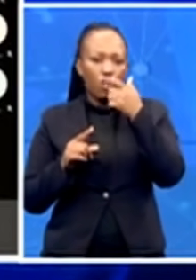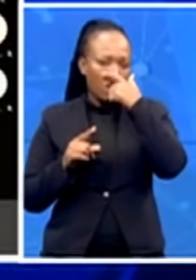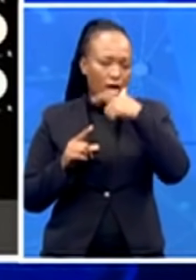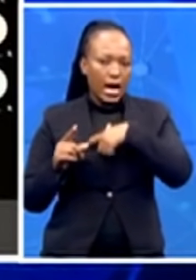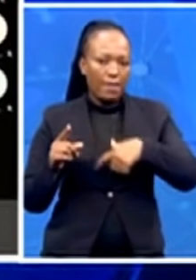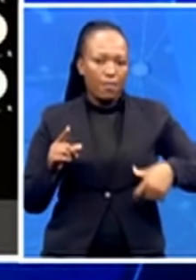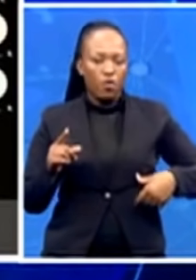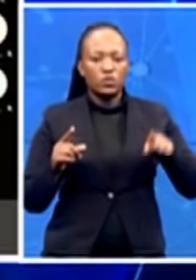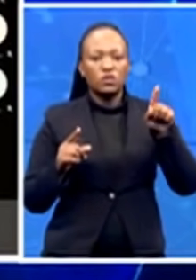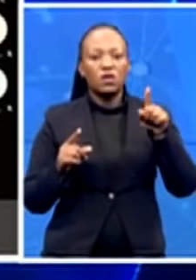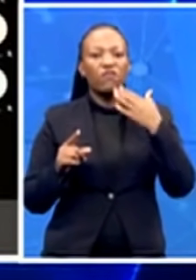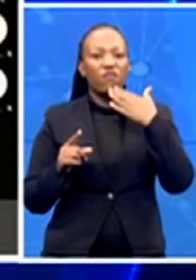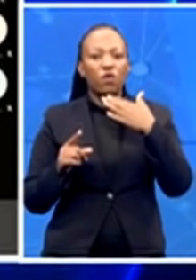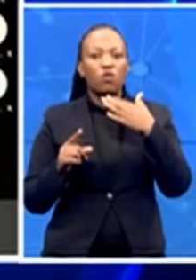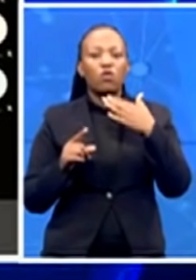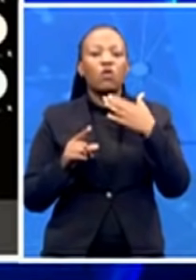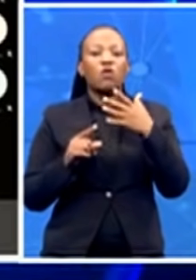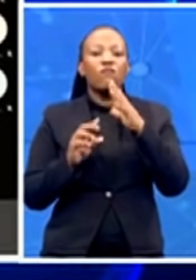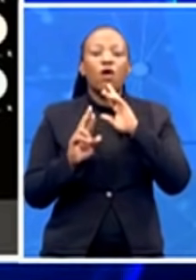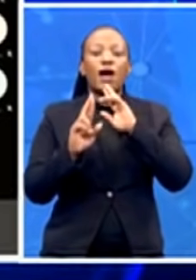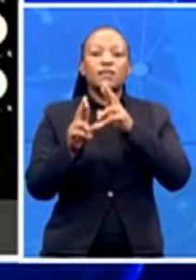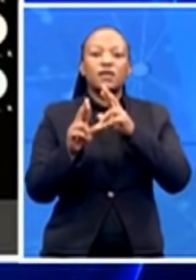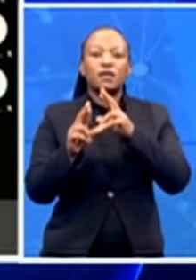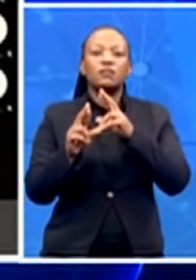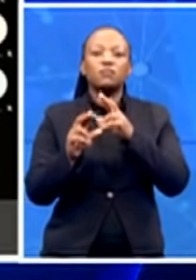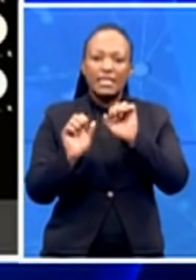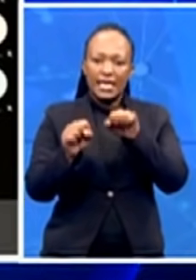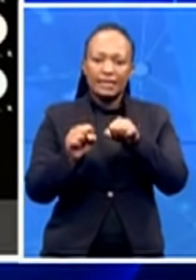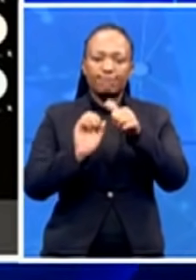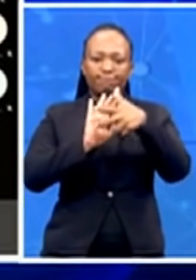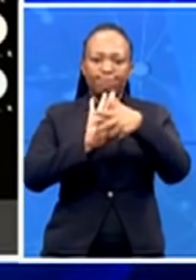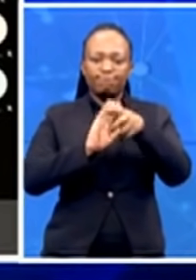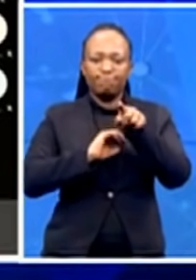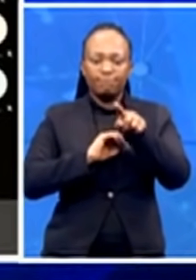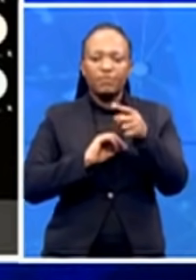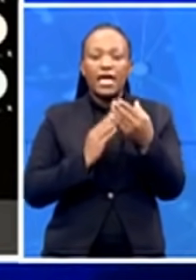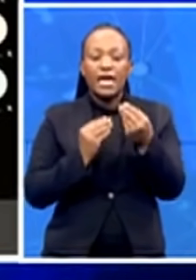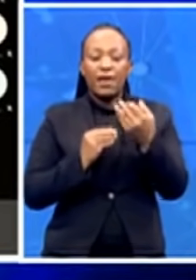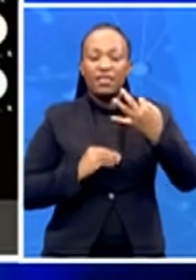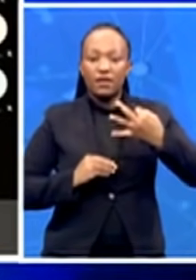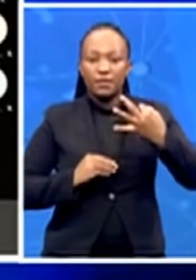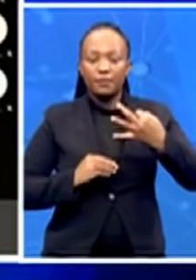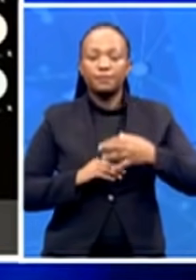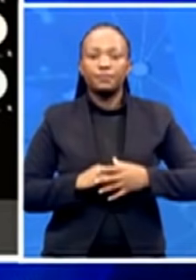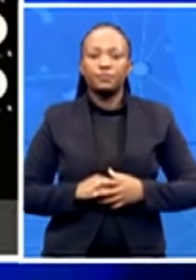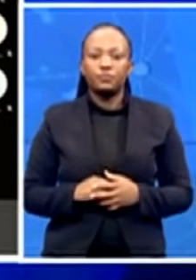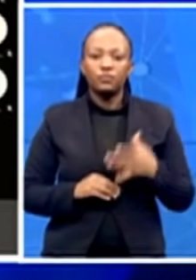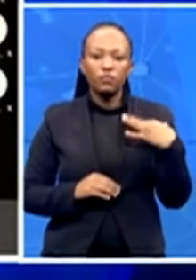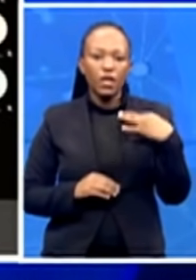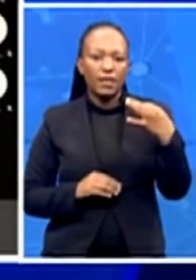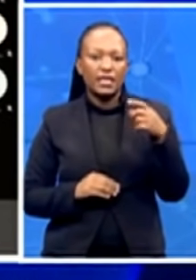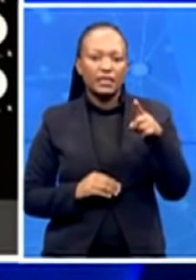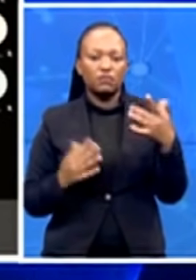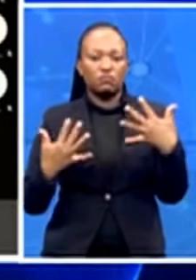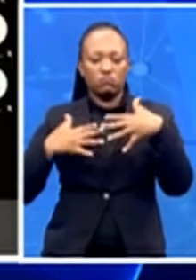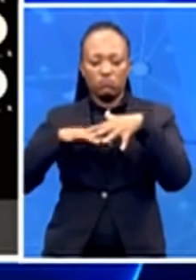answering affidavit is granted. 3, the application incorporating the relief sought